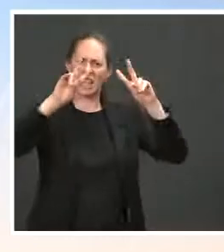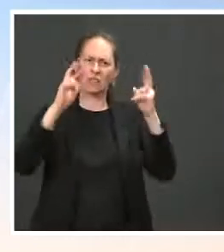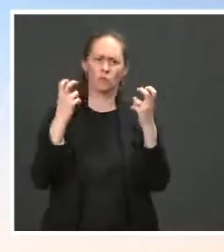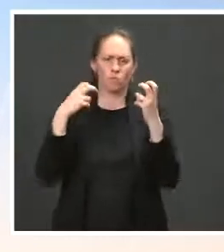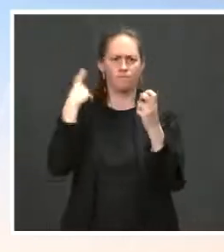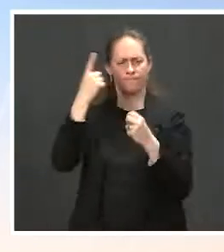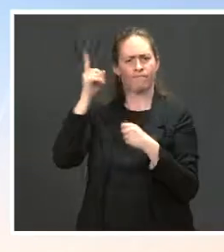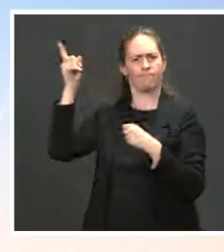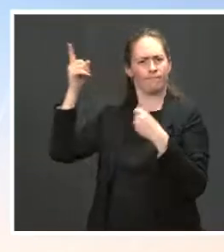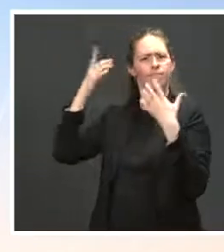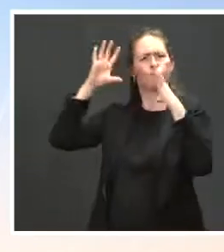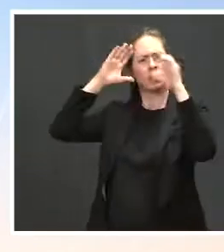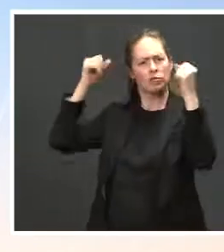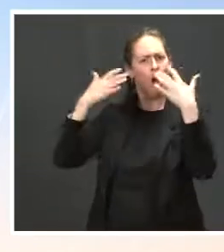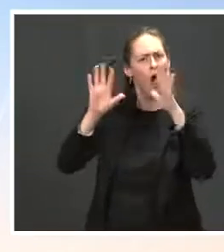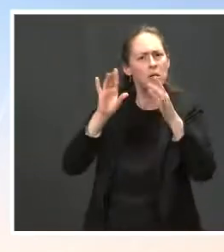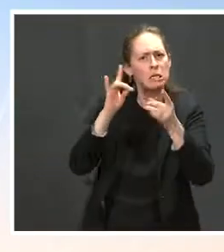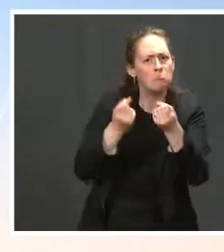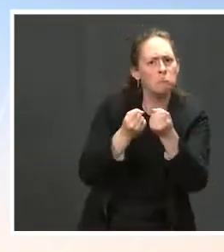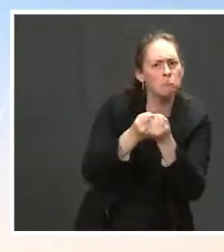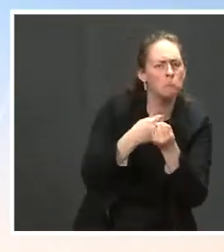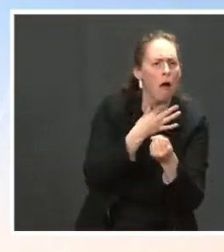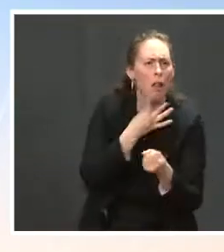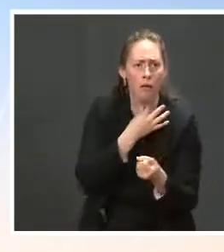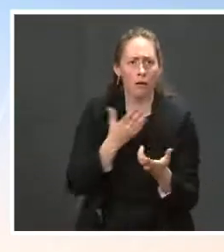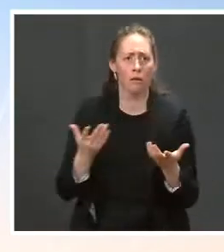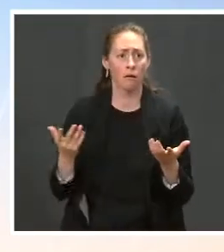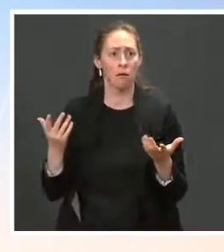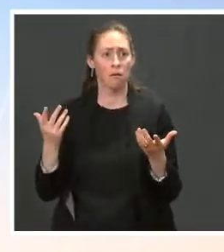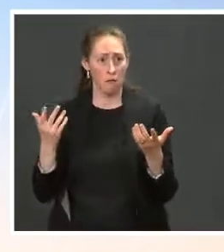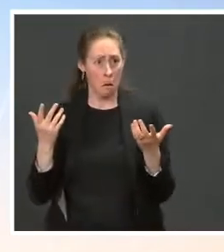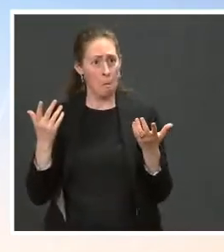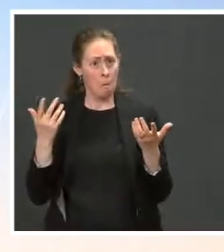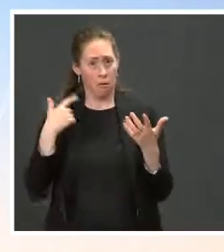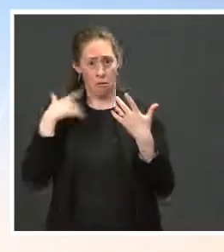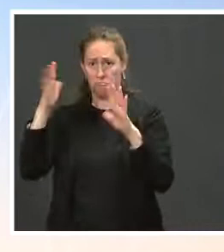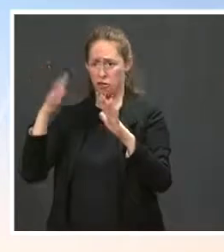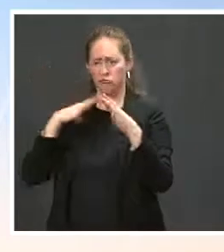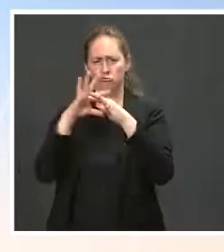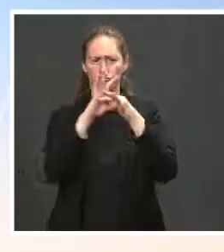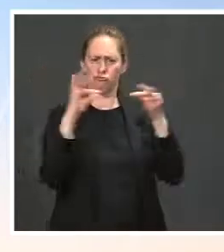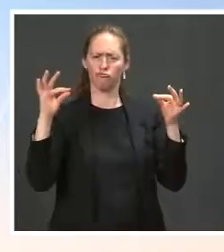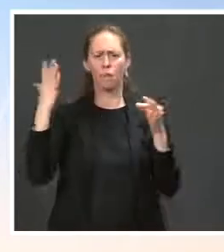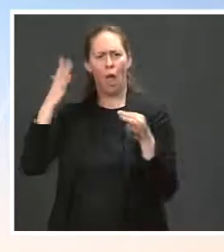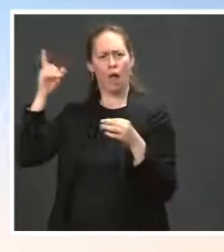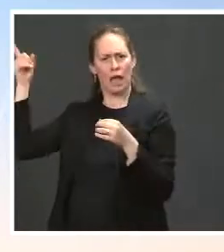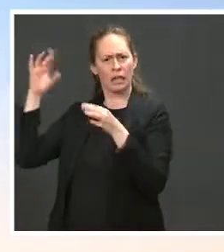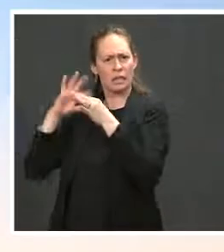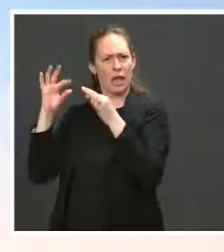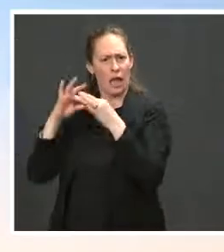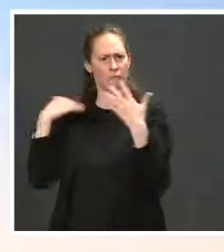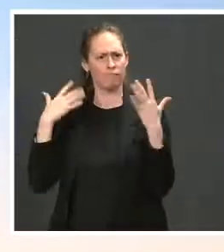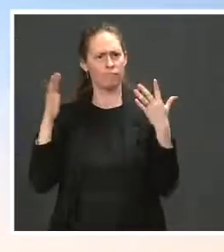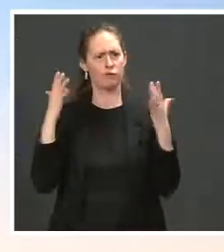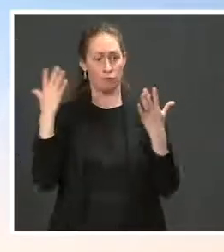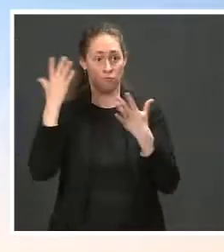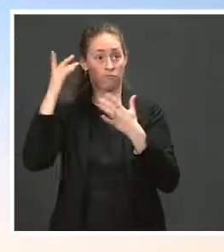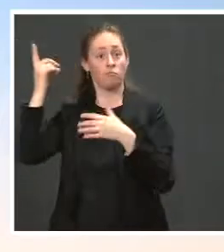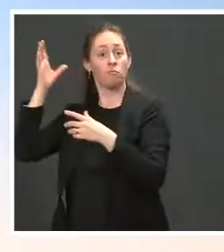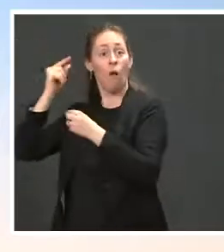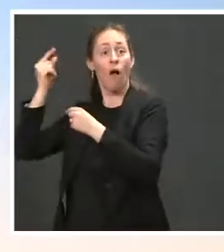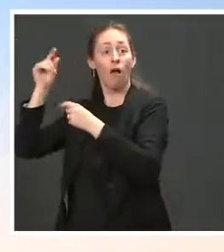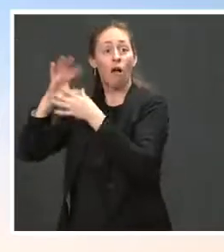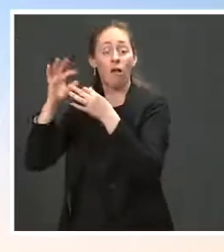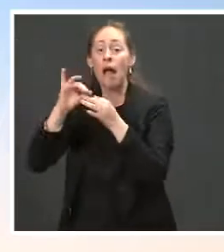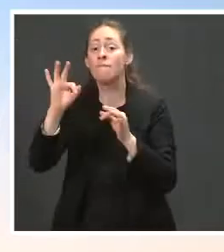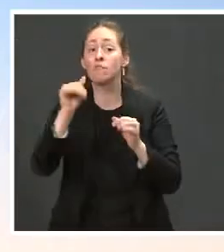for it. Well, I guess I can articulate what the president's point of view is, and certainly what his intention of conveying in any private meeting was, which